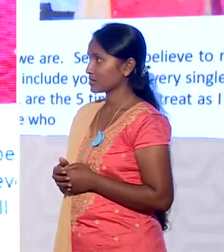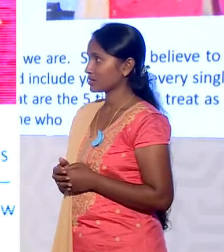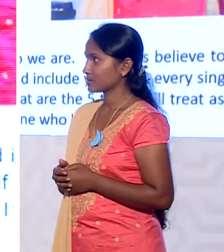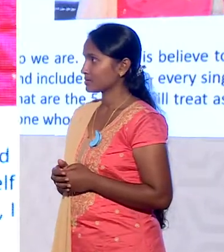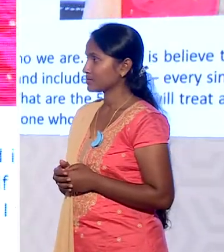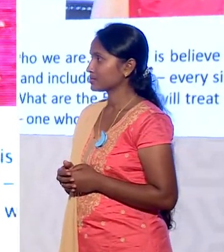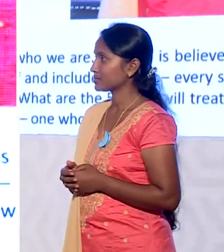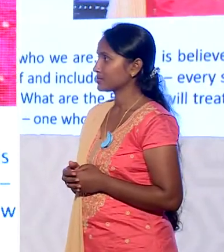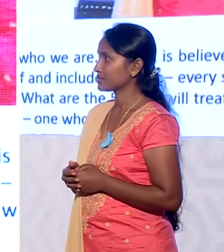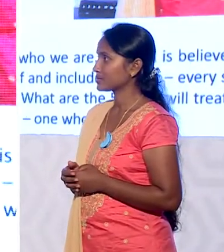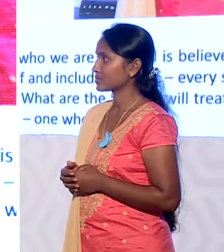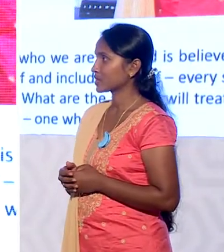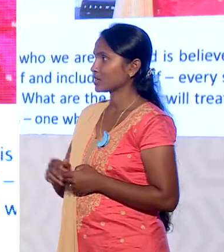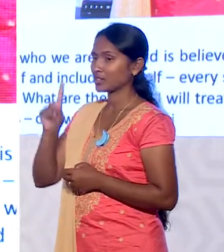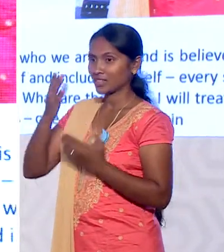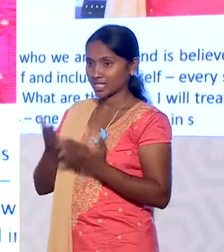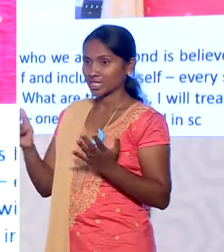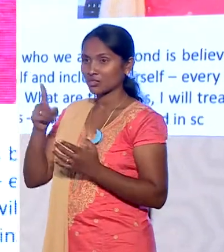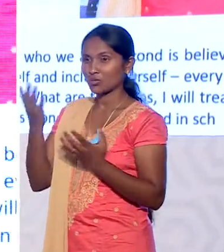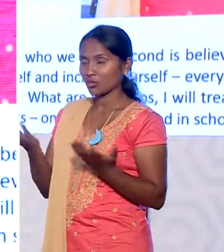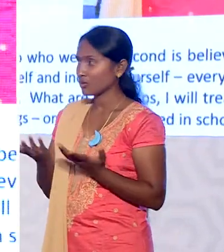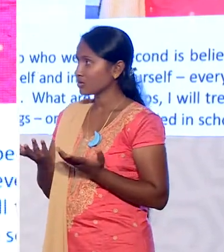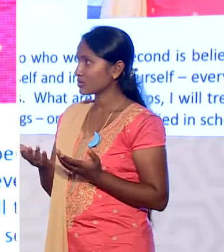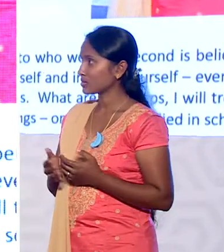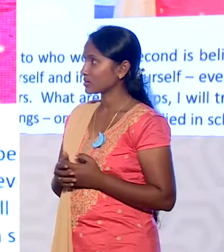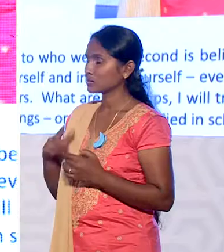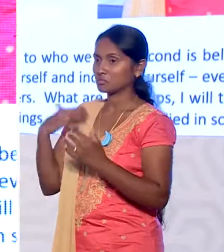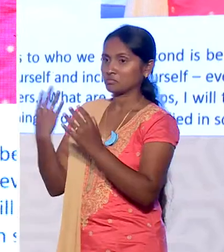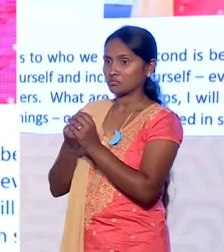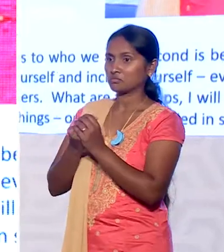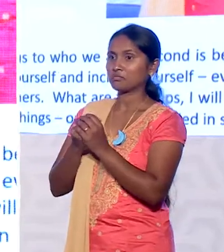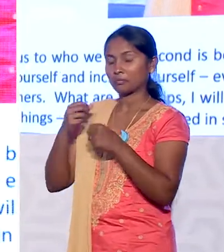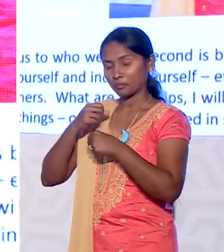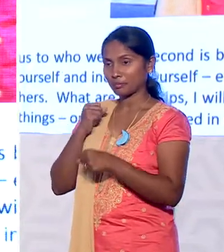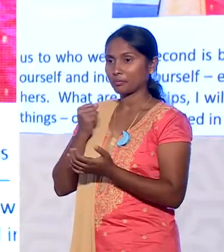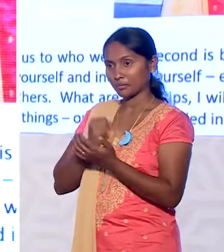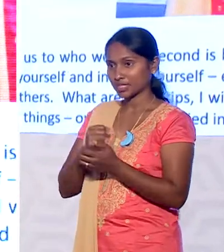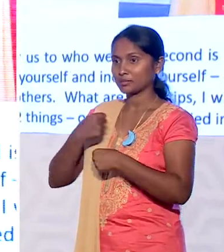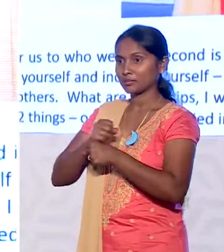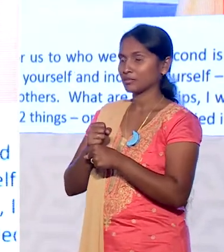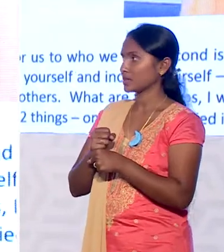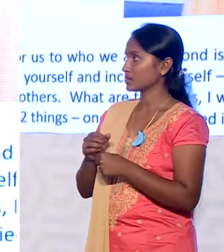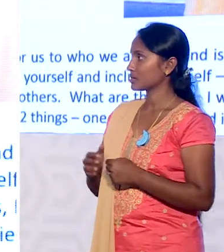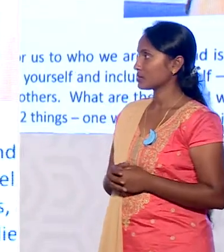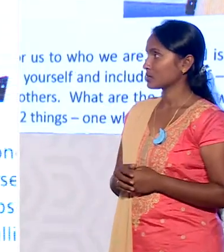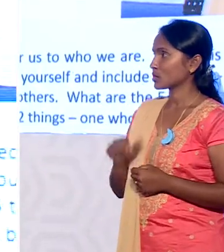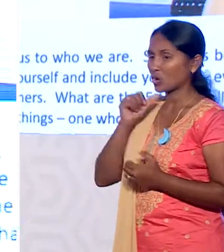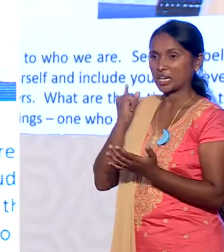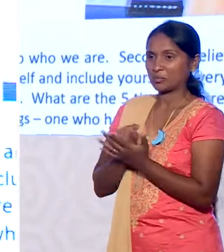albinism. But there's one thing worse than being bullied, and that's being invisible. Not important enough to